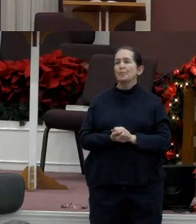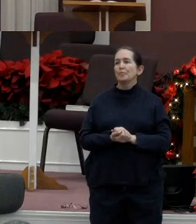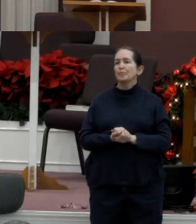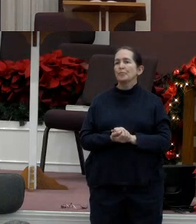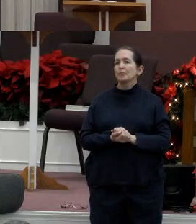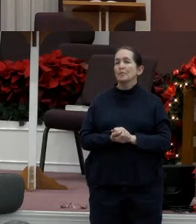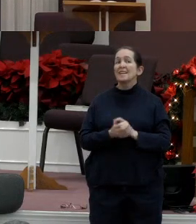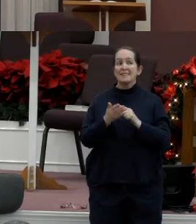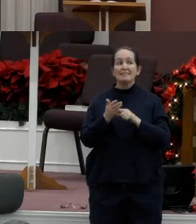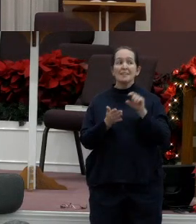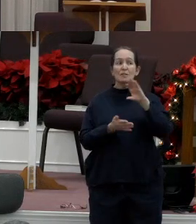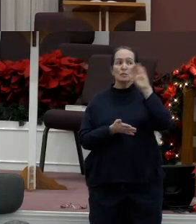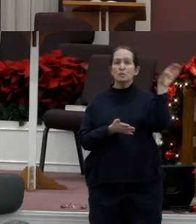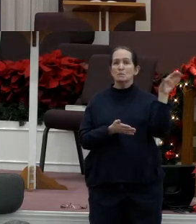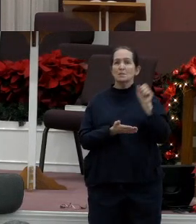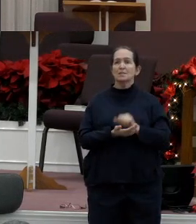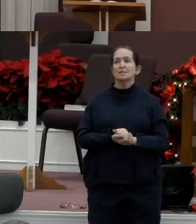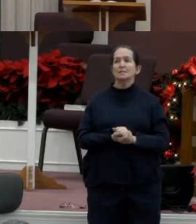This Christmas,